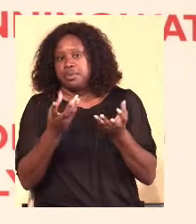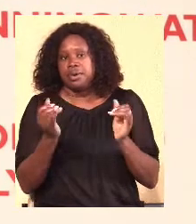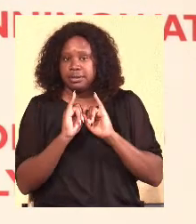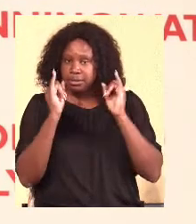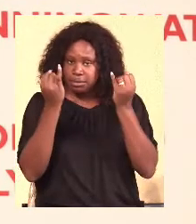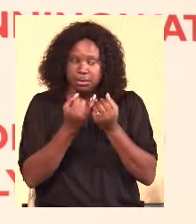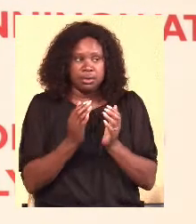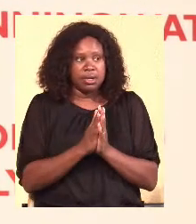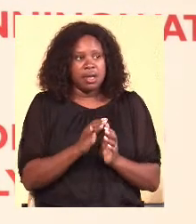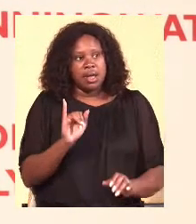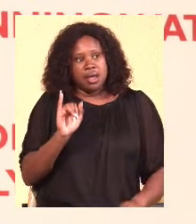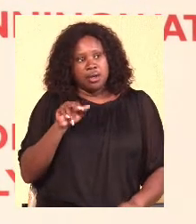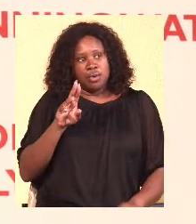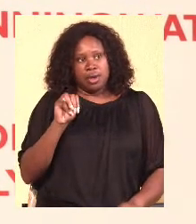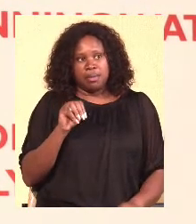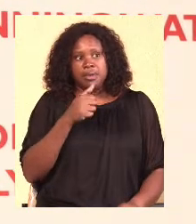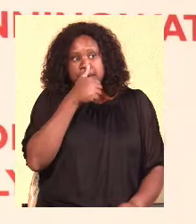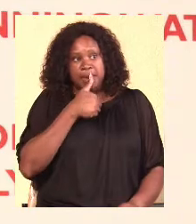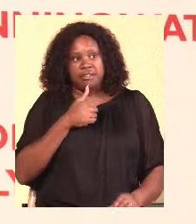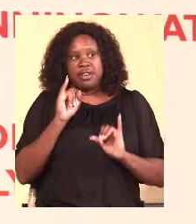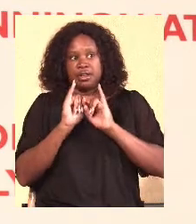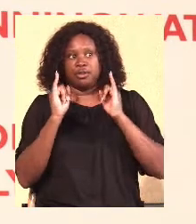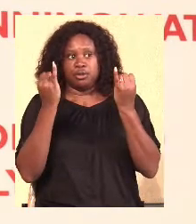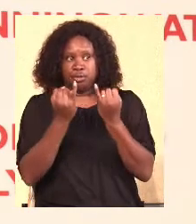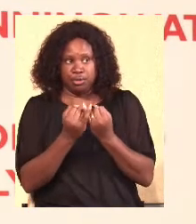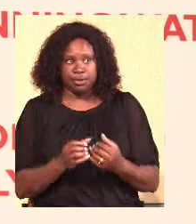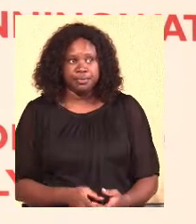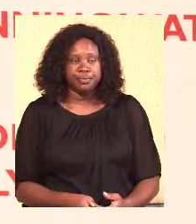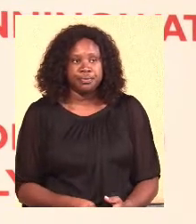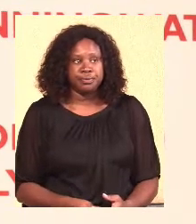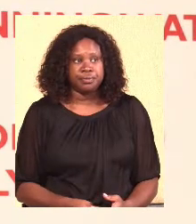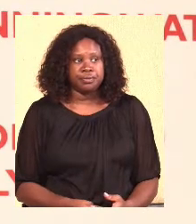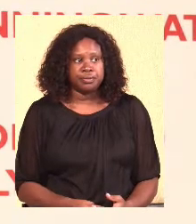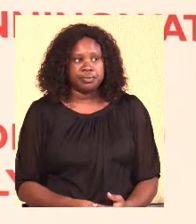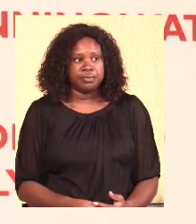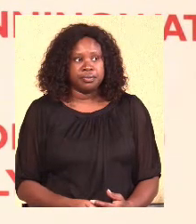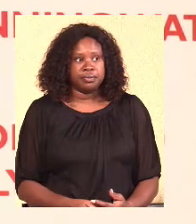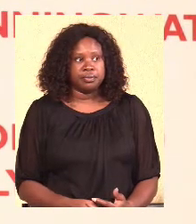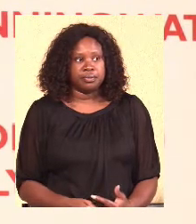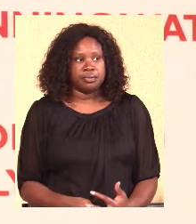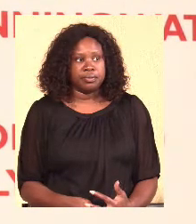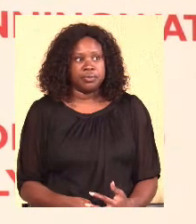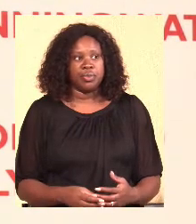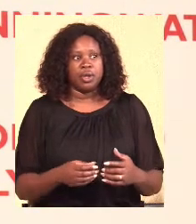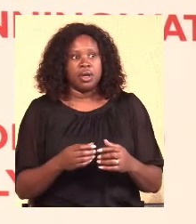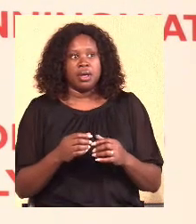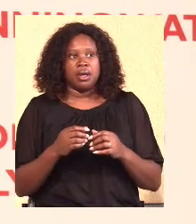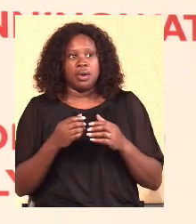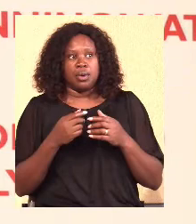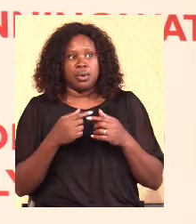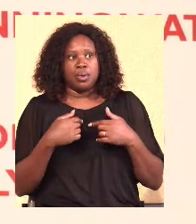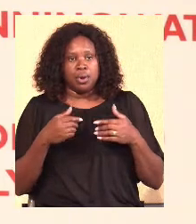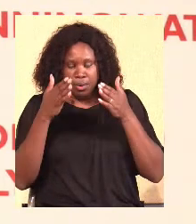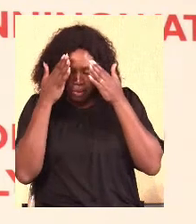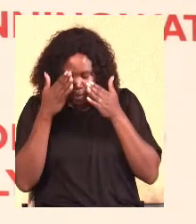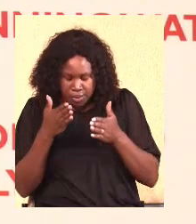IUM is a private institution, and we mainly focus on research,